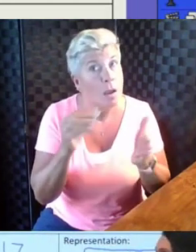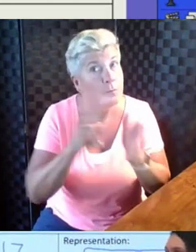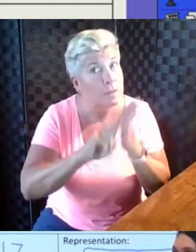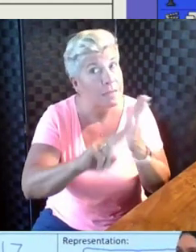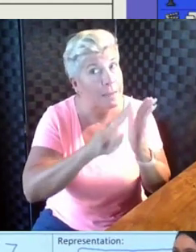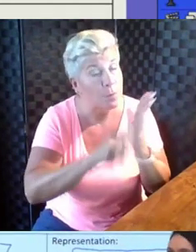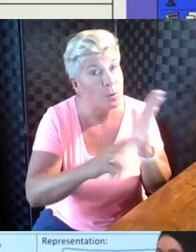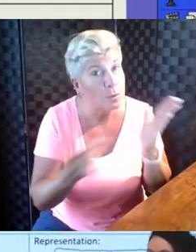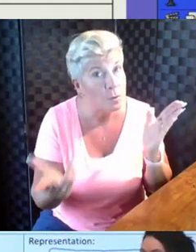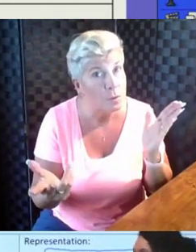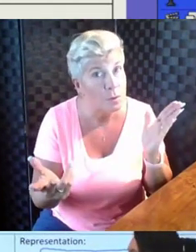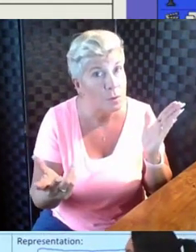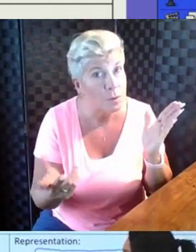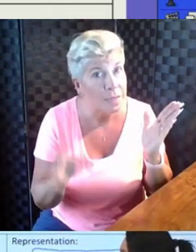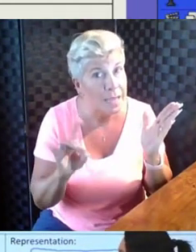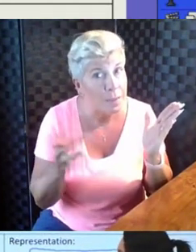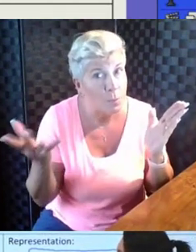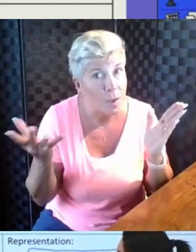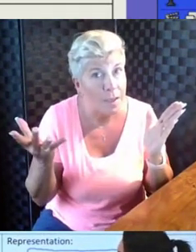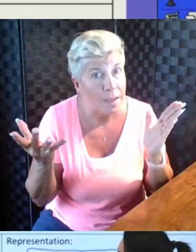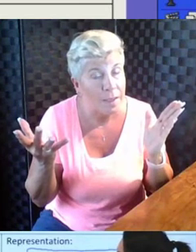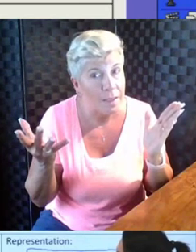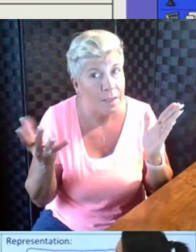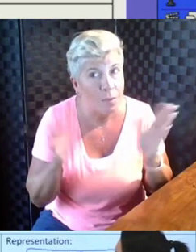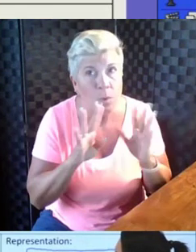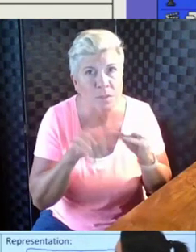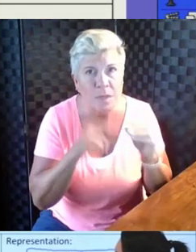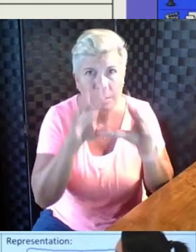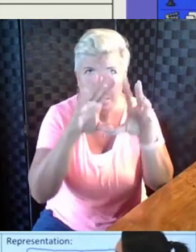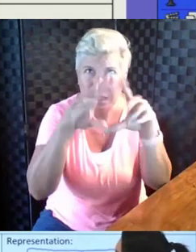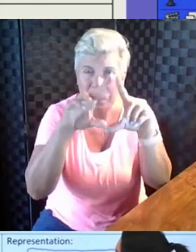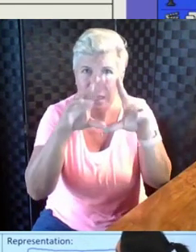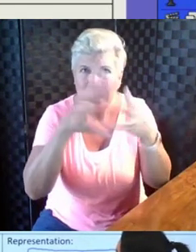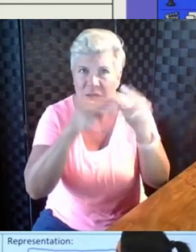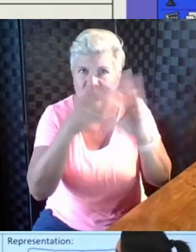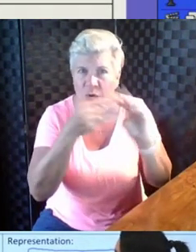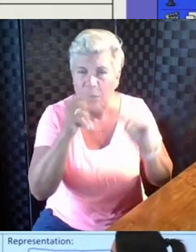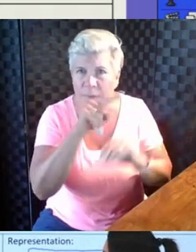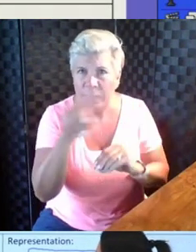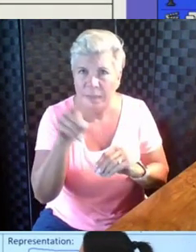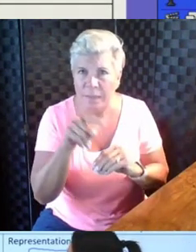without a label. What were we talking about in this word problem?